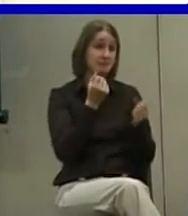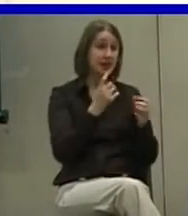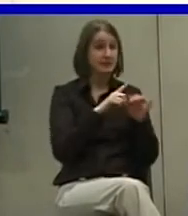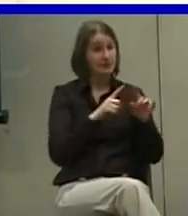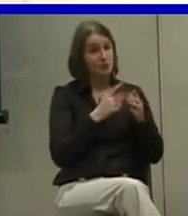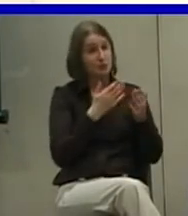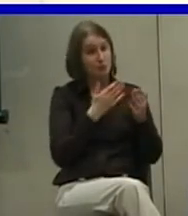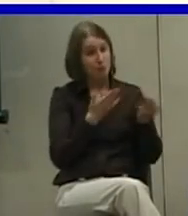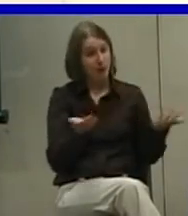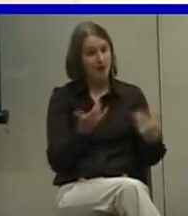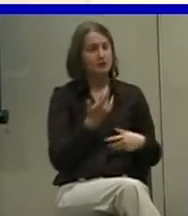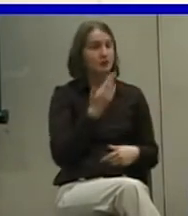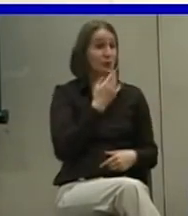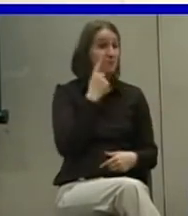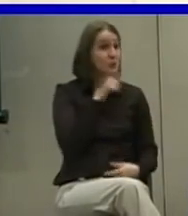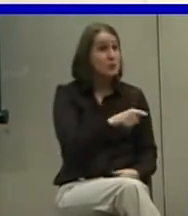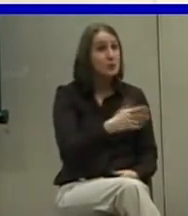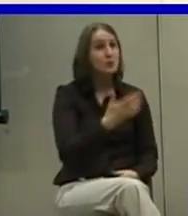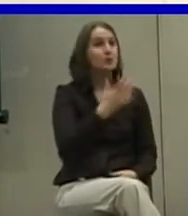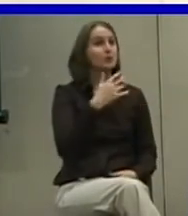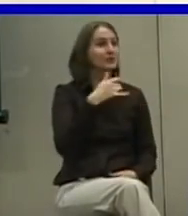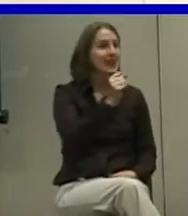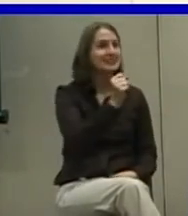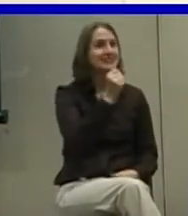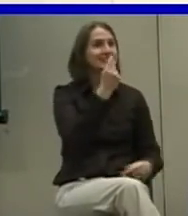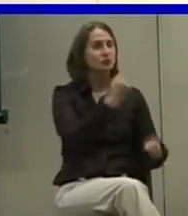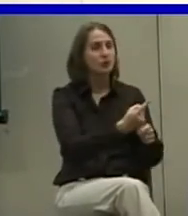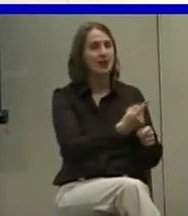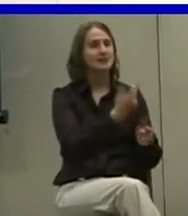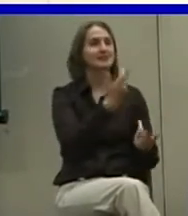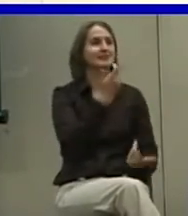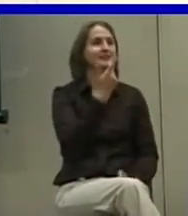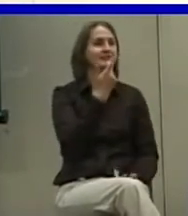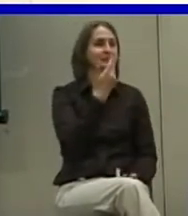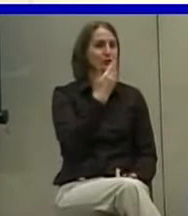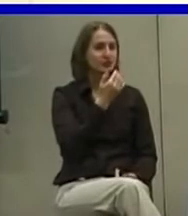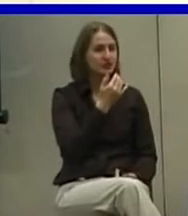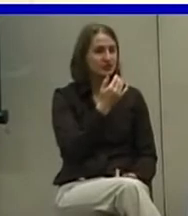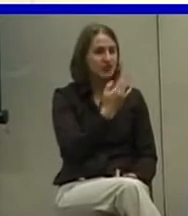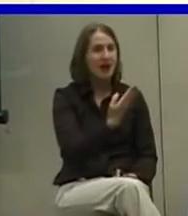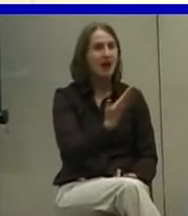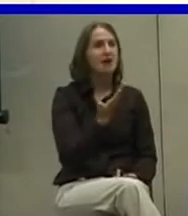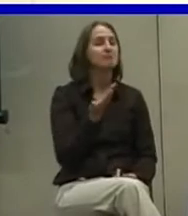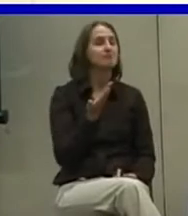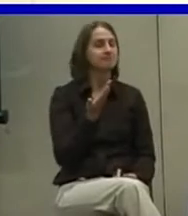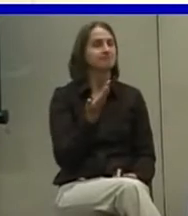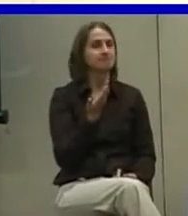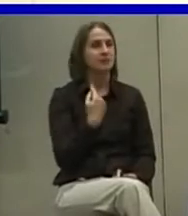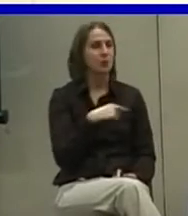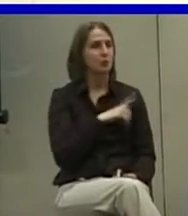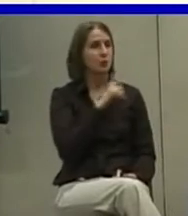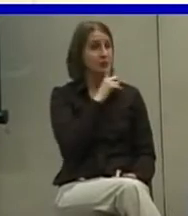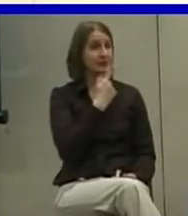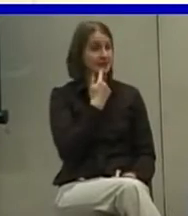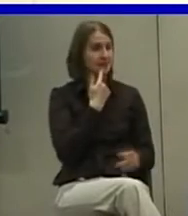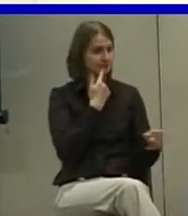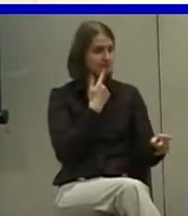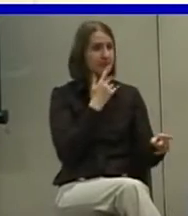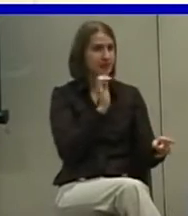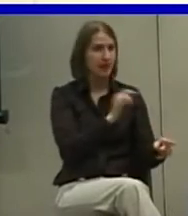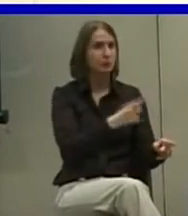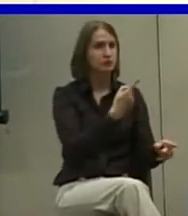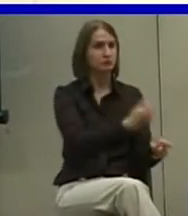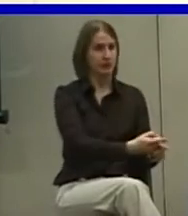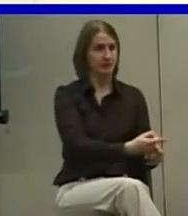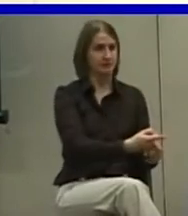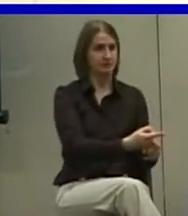for you. Yes, correct. Great job. What we're really saying is, you did that one